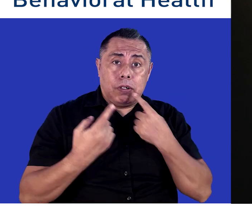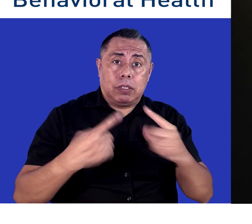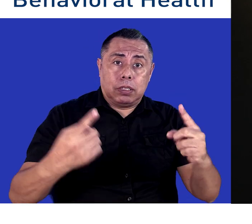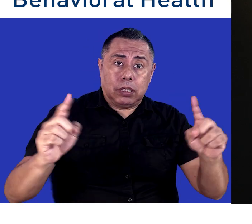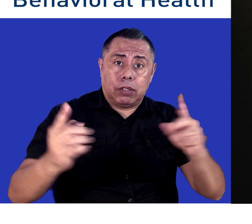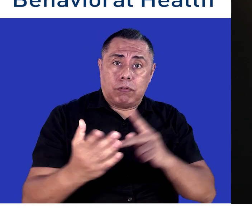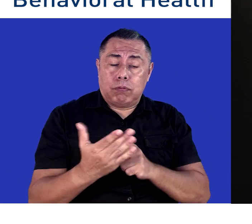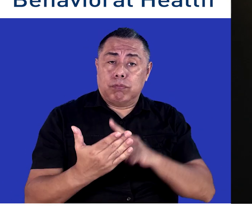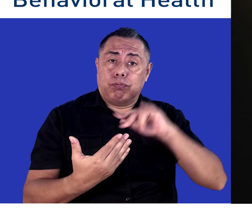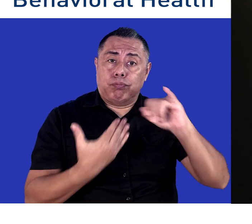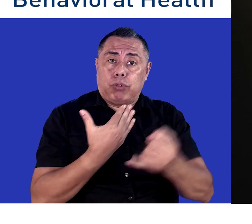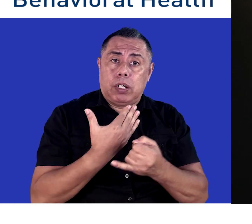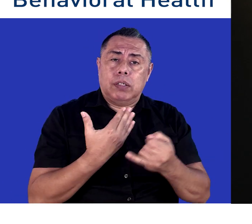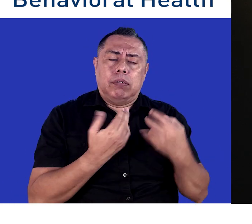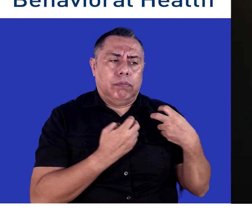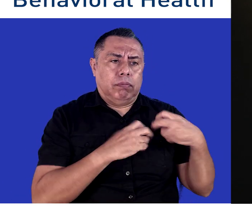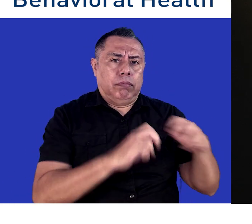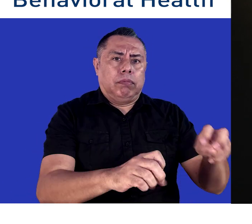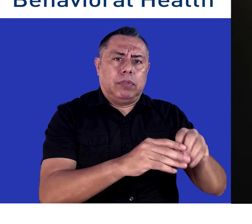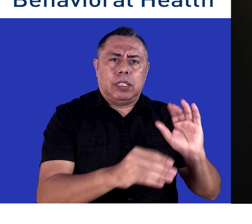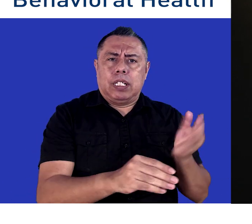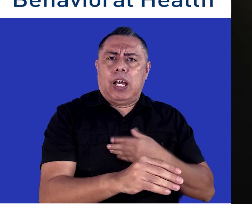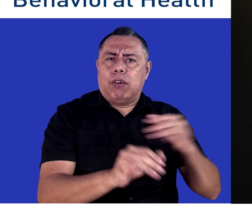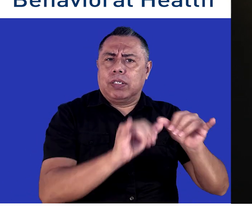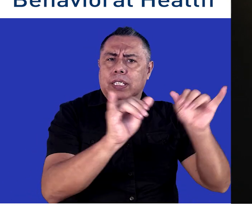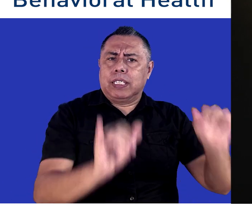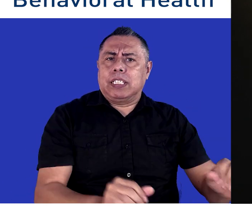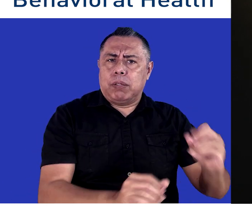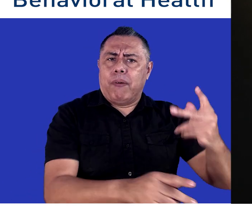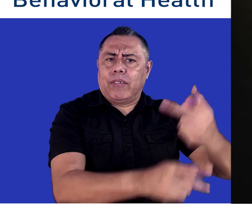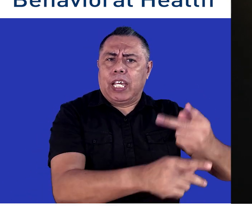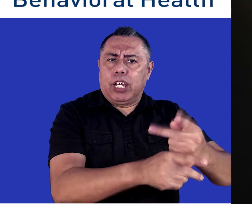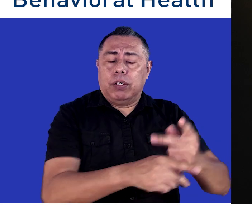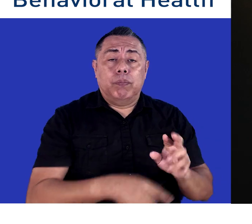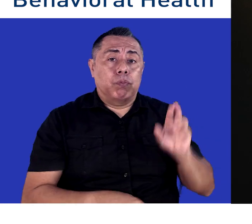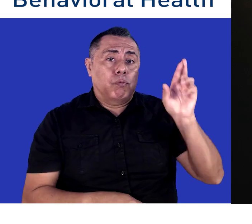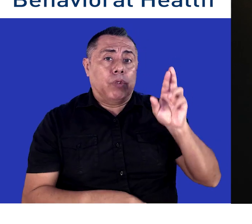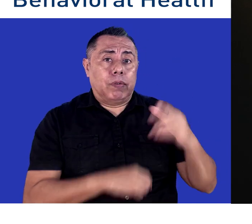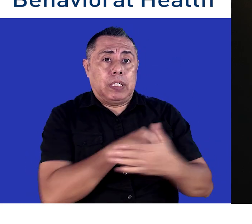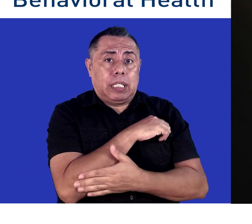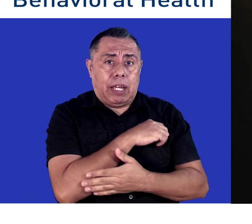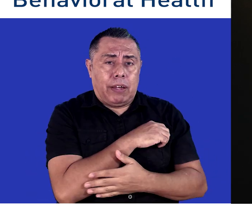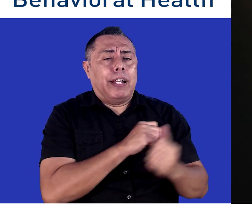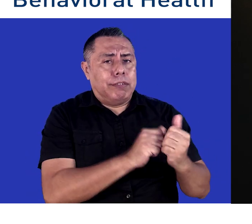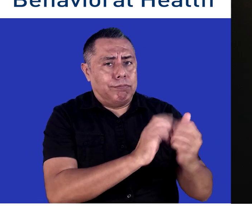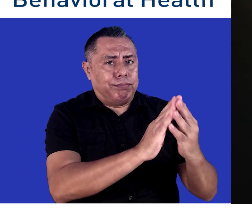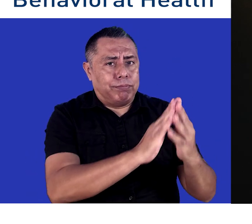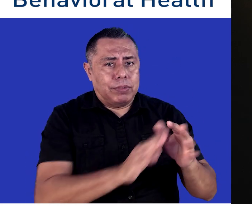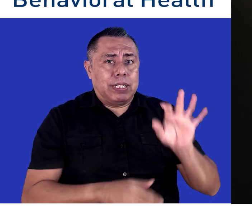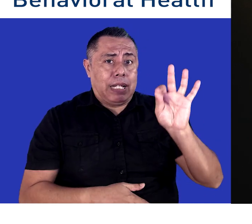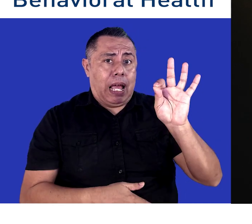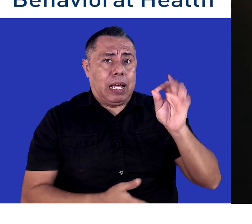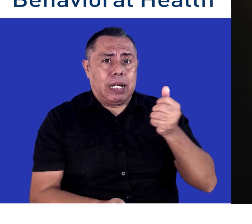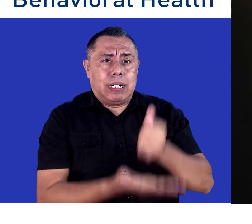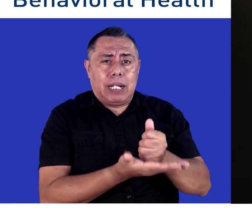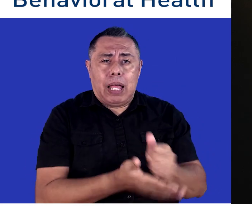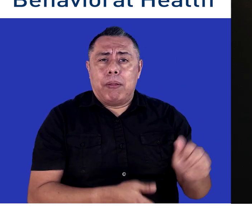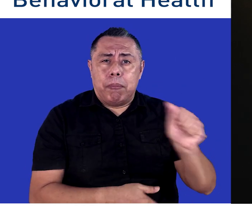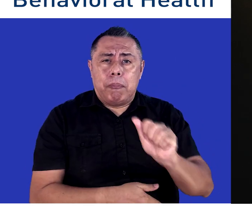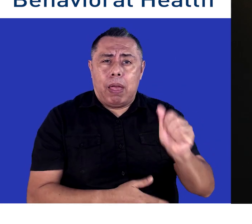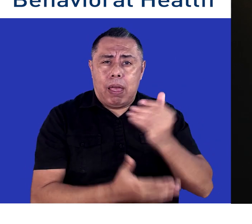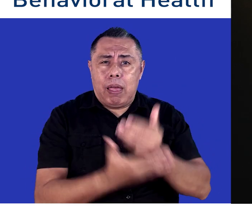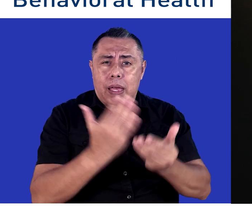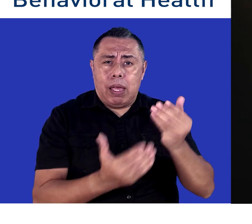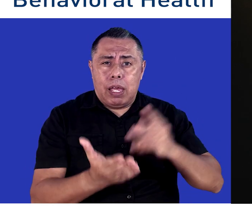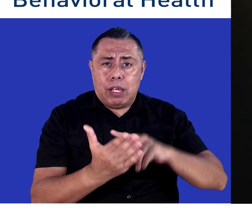successful projects have been transitioned into our standard system of care. Riverside County implemented 9 Help at Hand